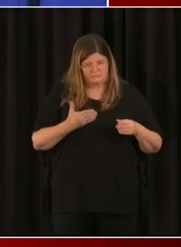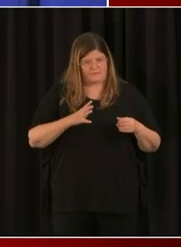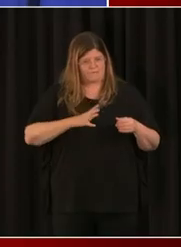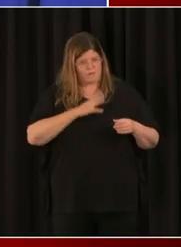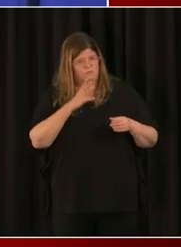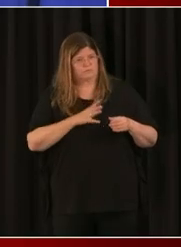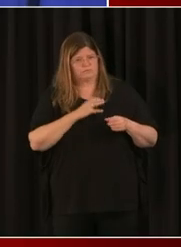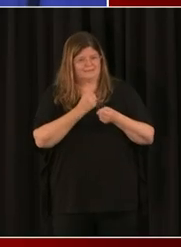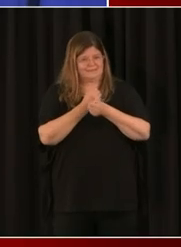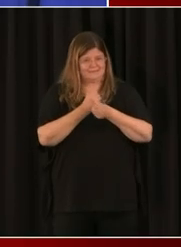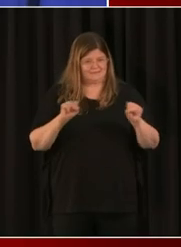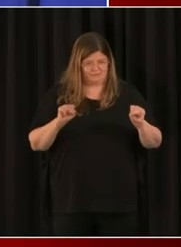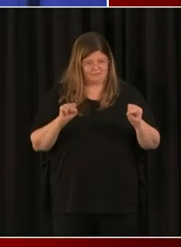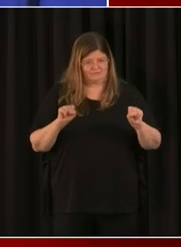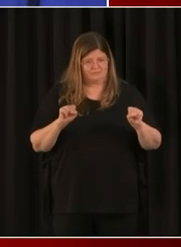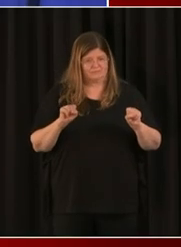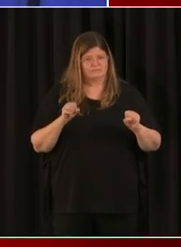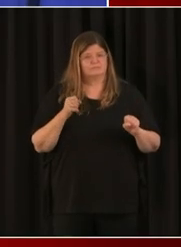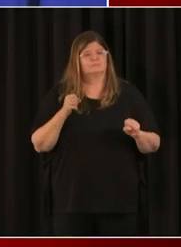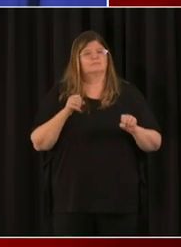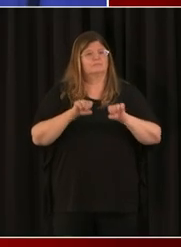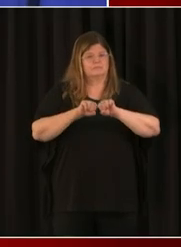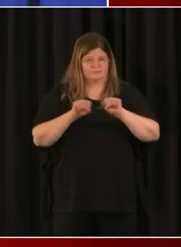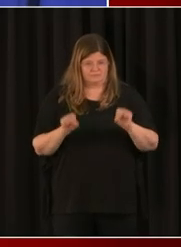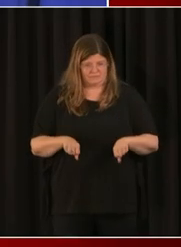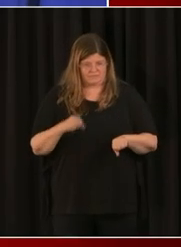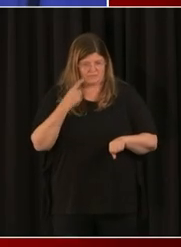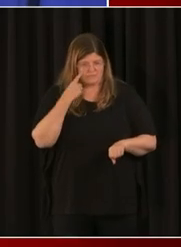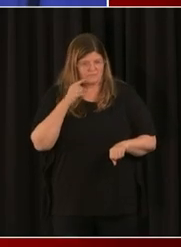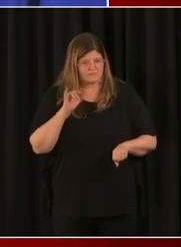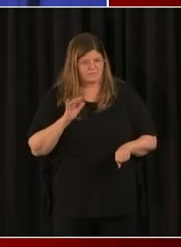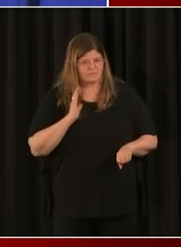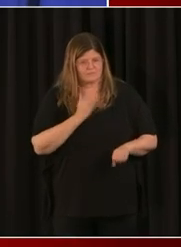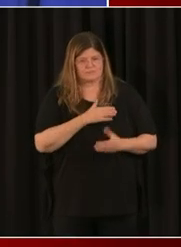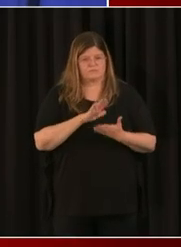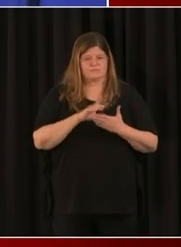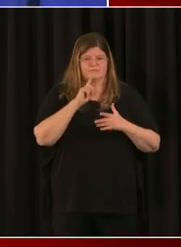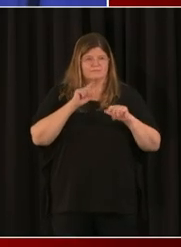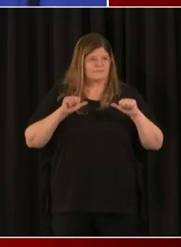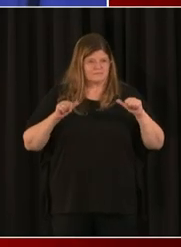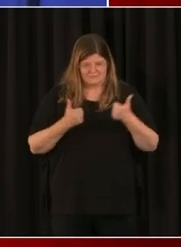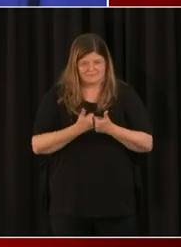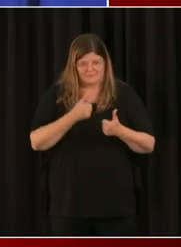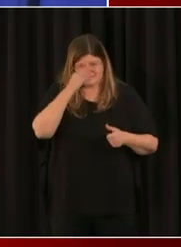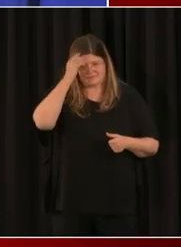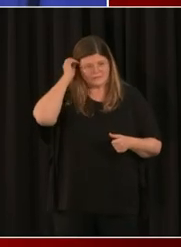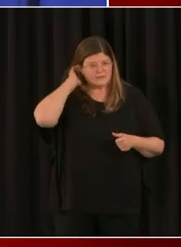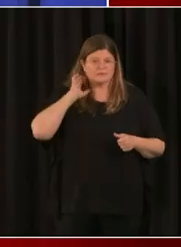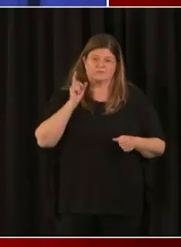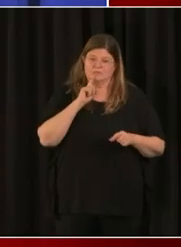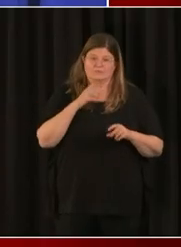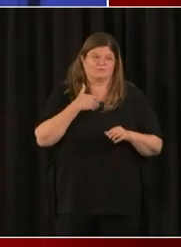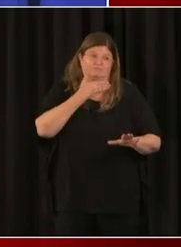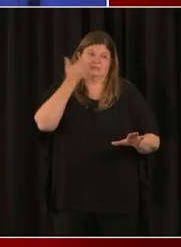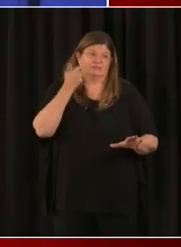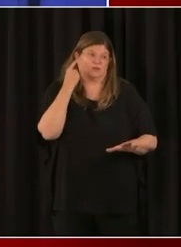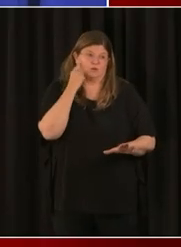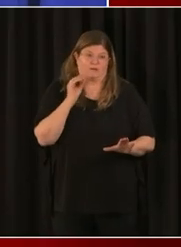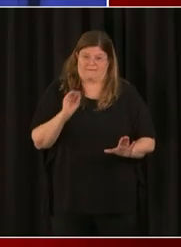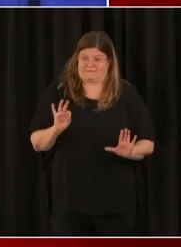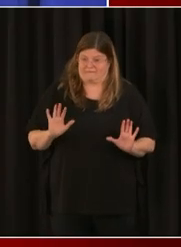robust safety protocol system in place from our schools. I dare say it's the best that I've heard of.